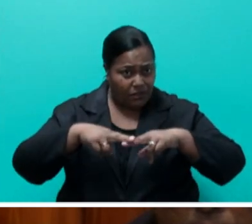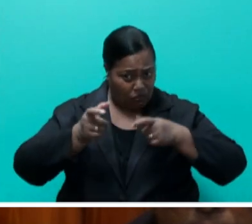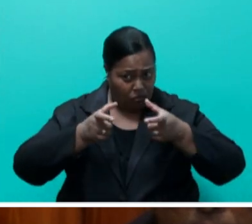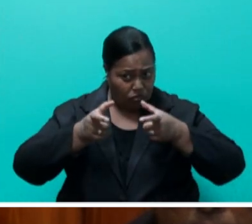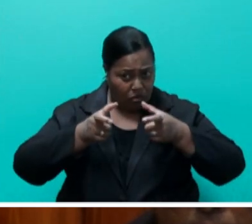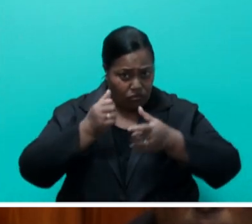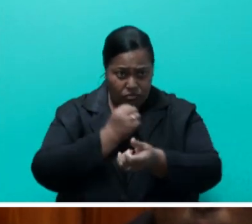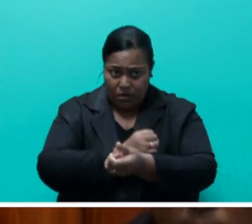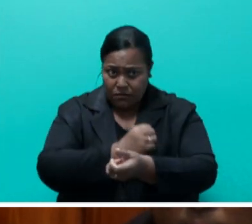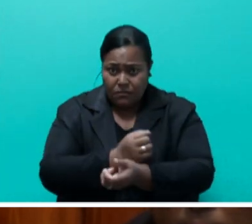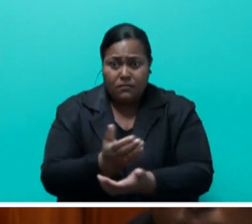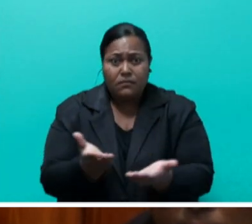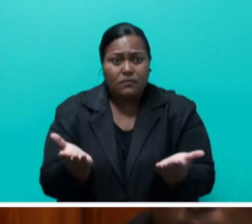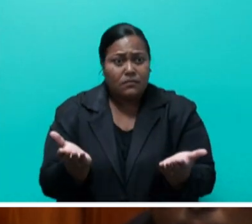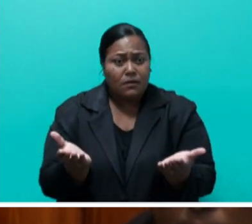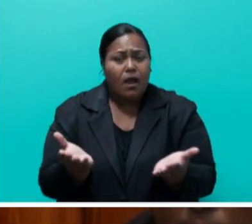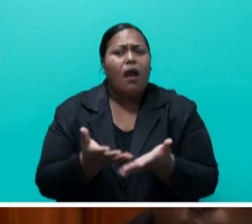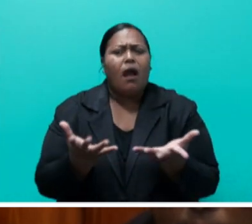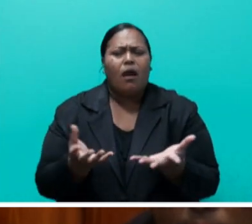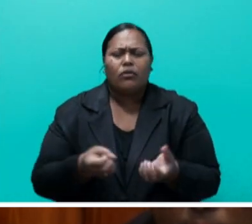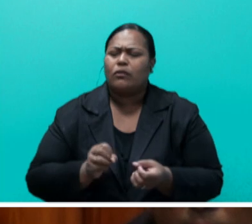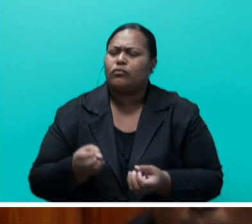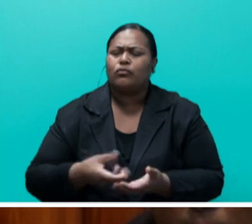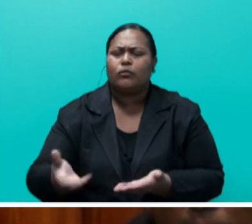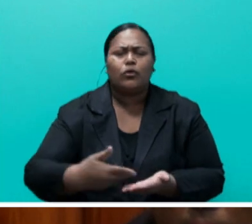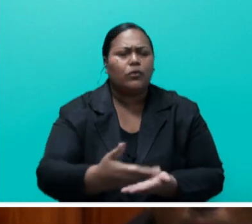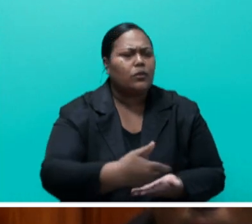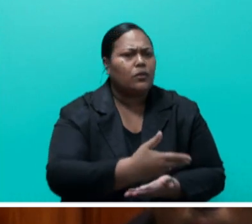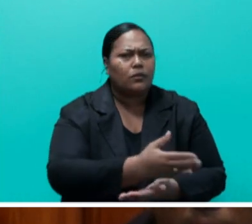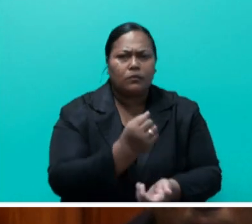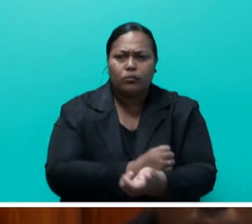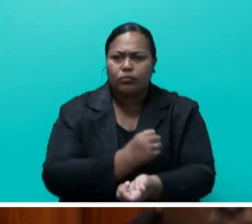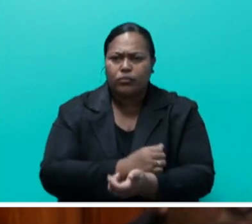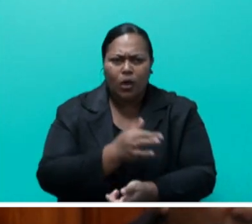controls the promotion and the distribution of narcotic drugs?